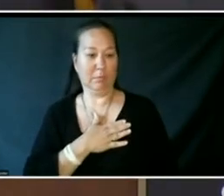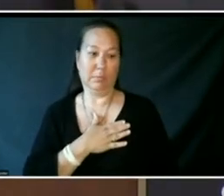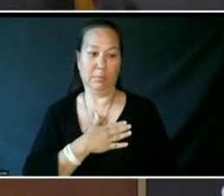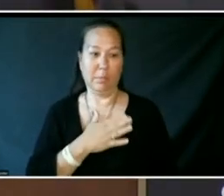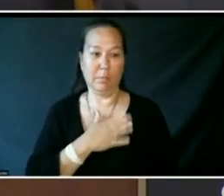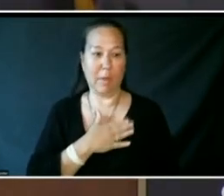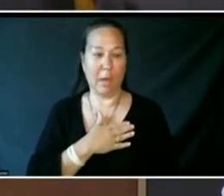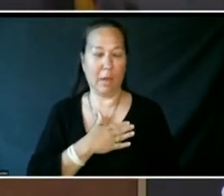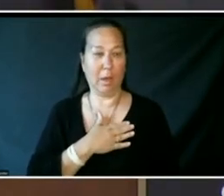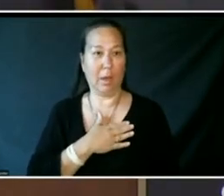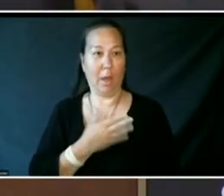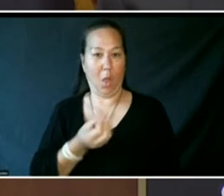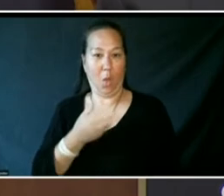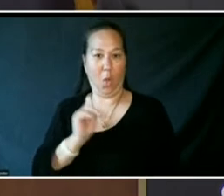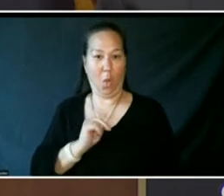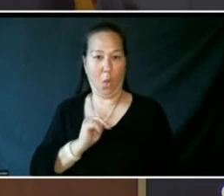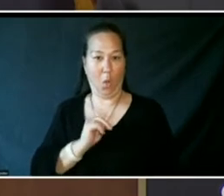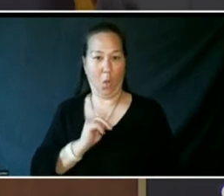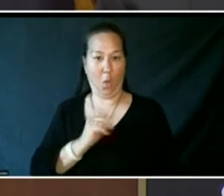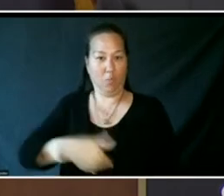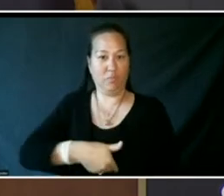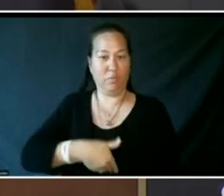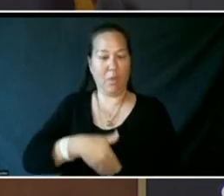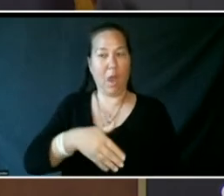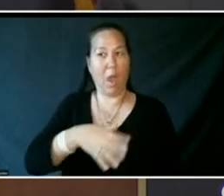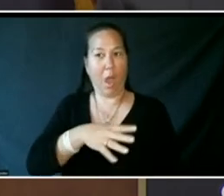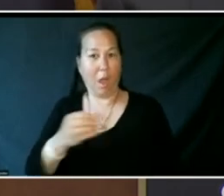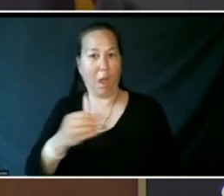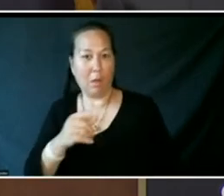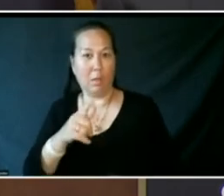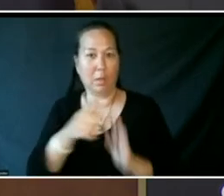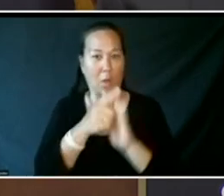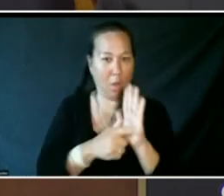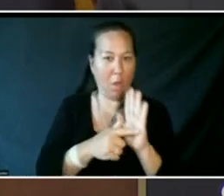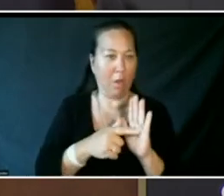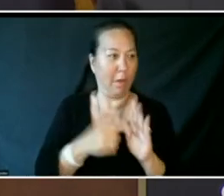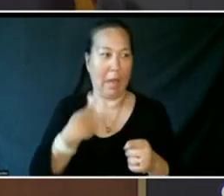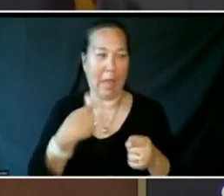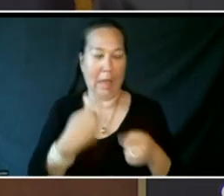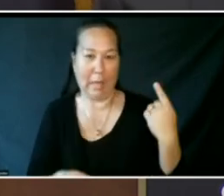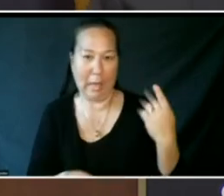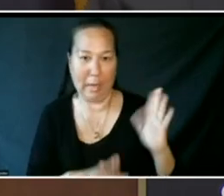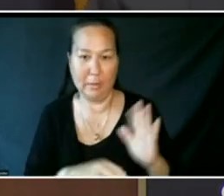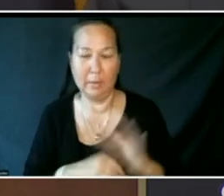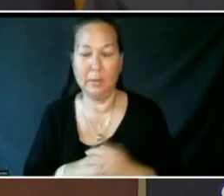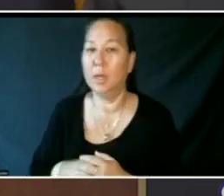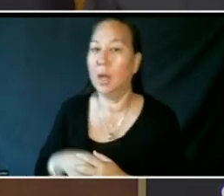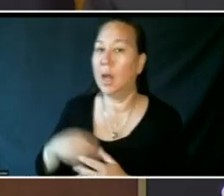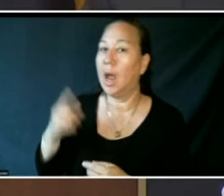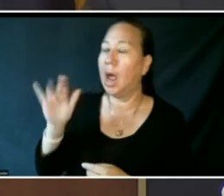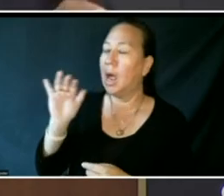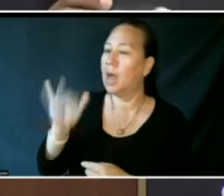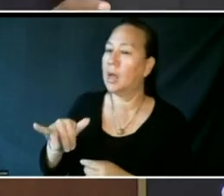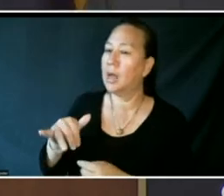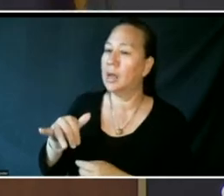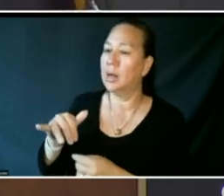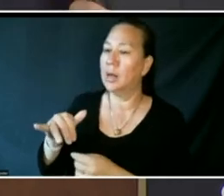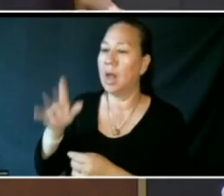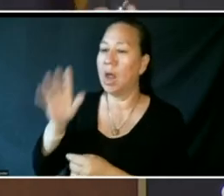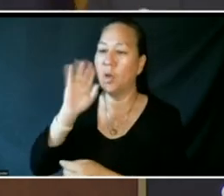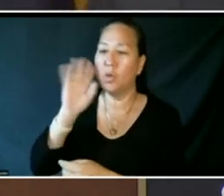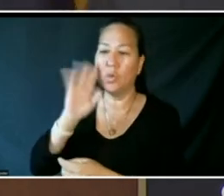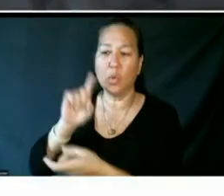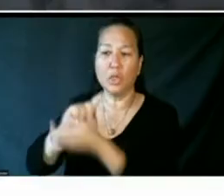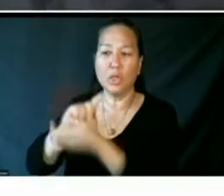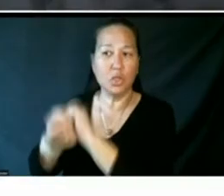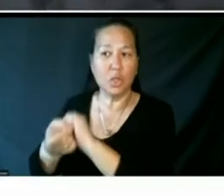later time, did anyone provide you with evidence of election fraud sufficient to affect the outcome of the presidential election in Arizona?